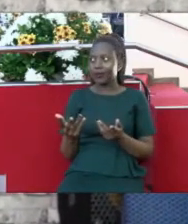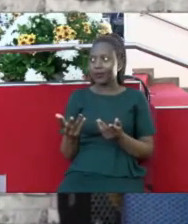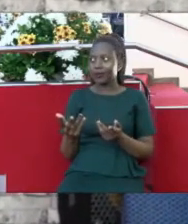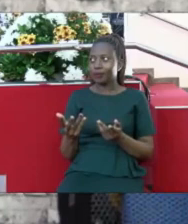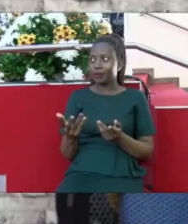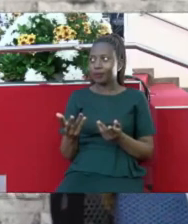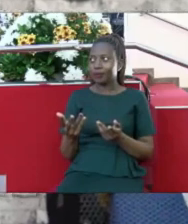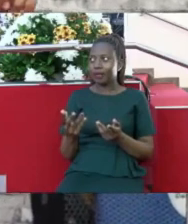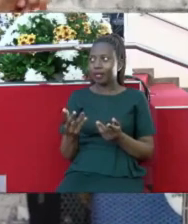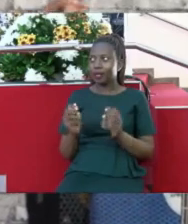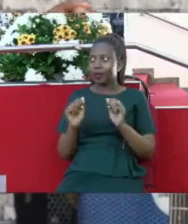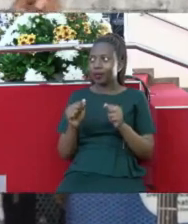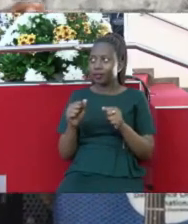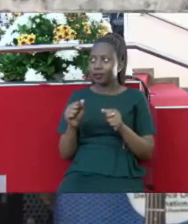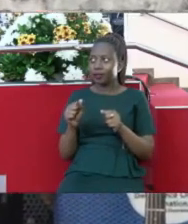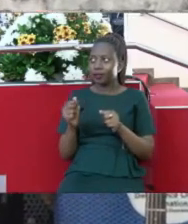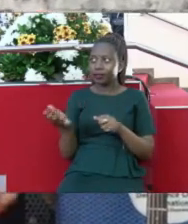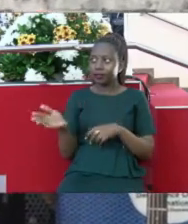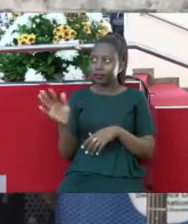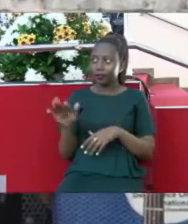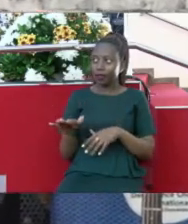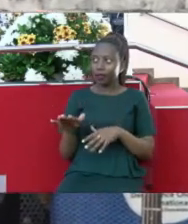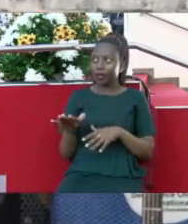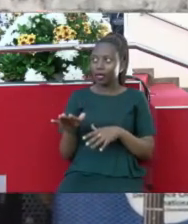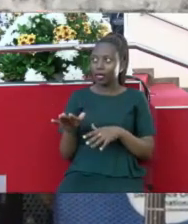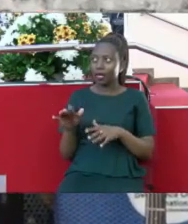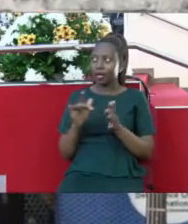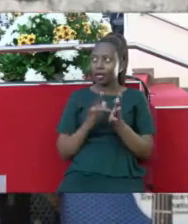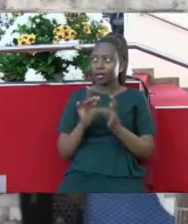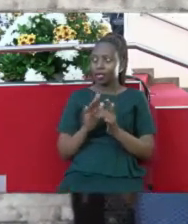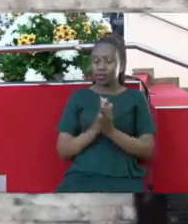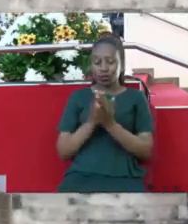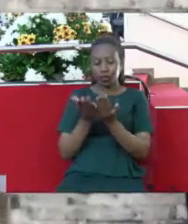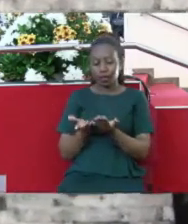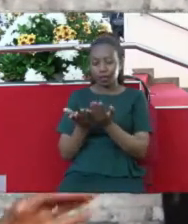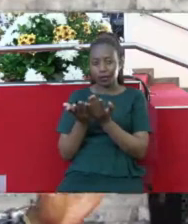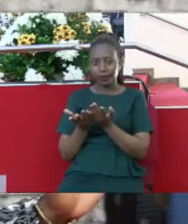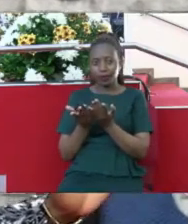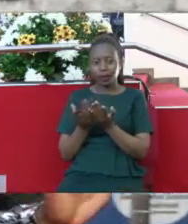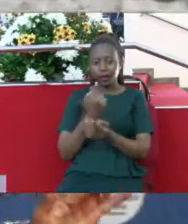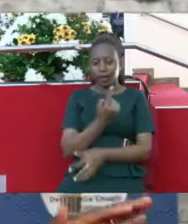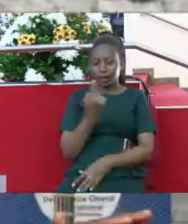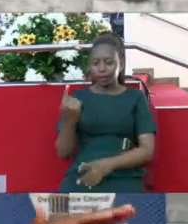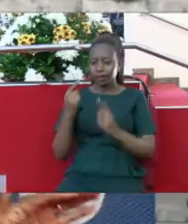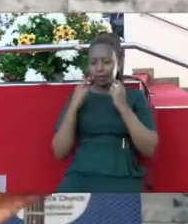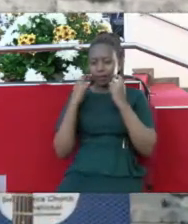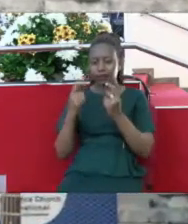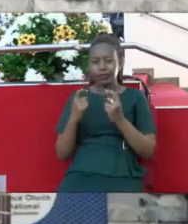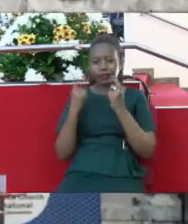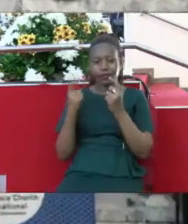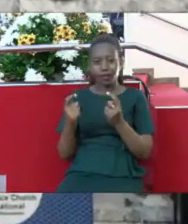enda kuangalia ile. Look at every one of them. Tunaenda kuangalia ile mambo tumeambiwa pale. Sin